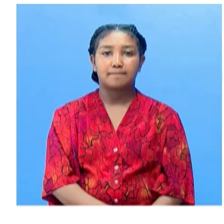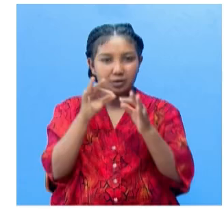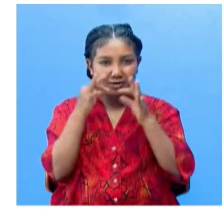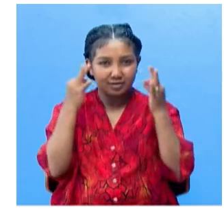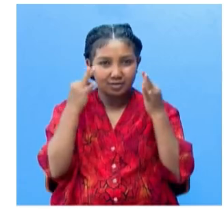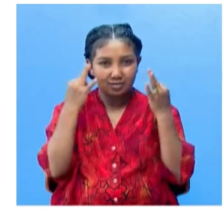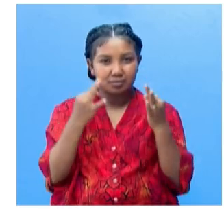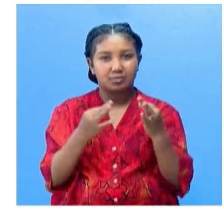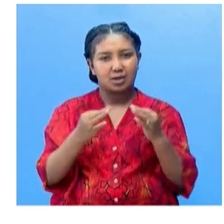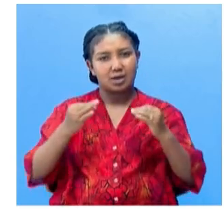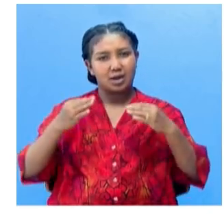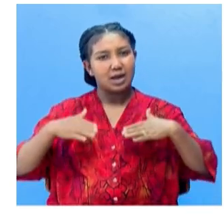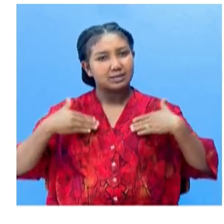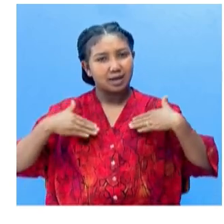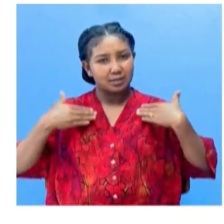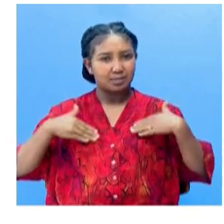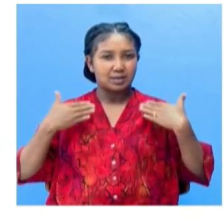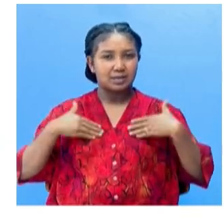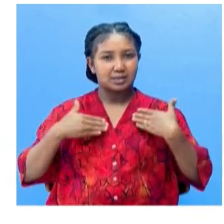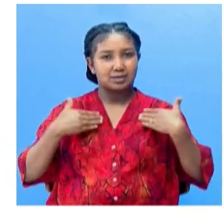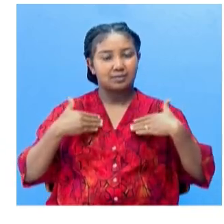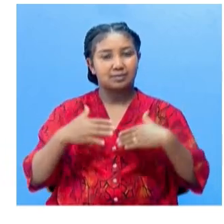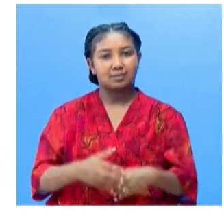kitten, excitement,